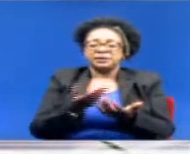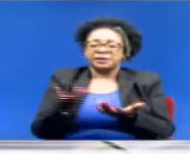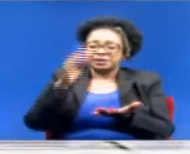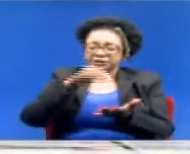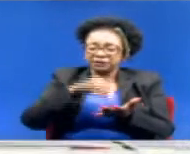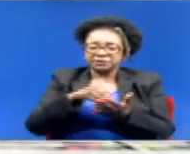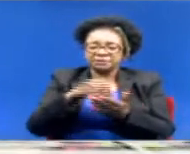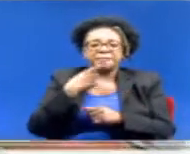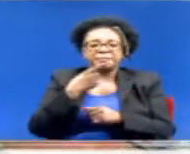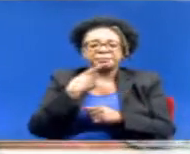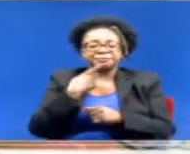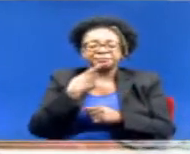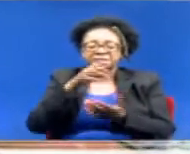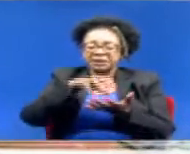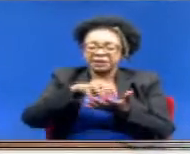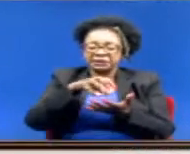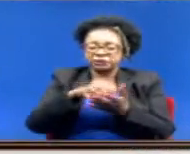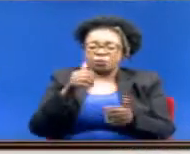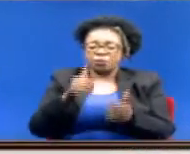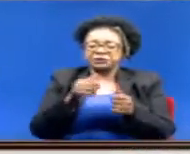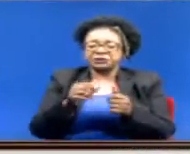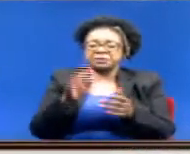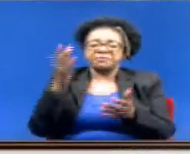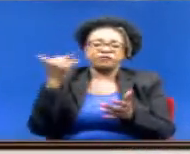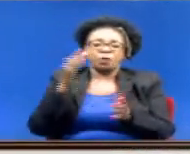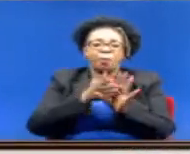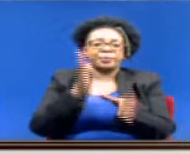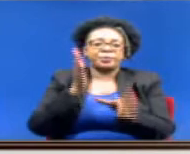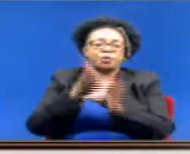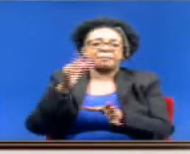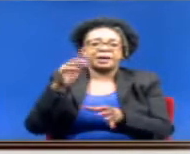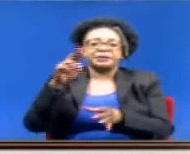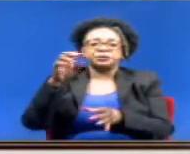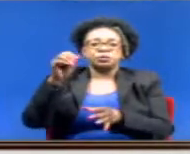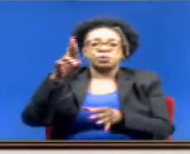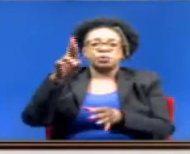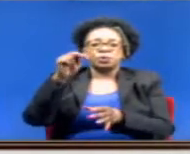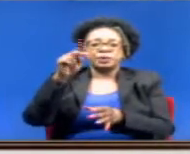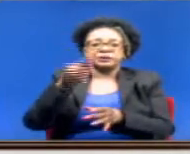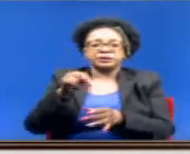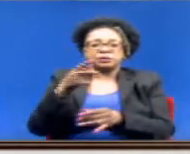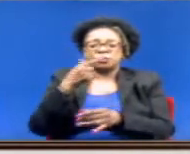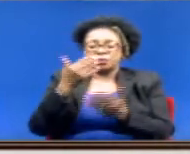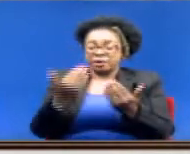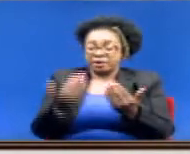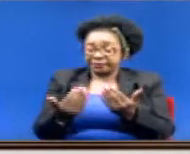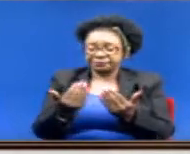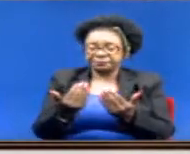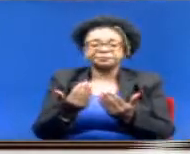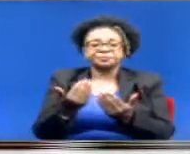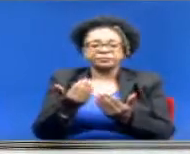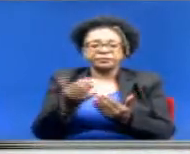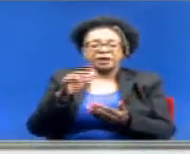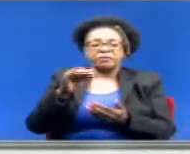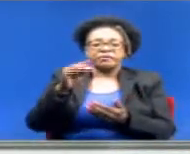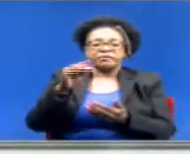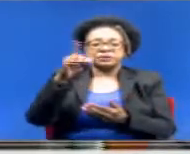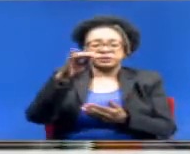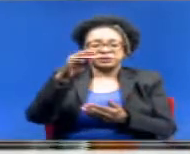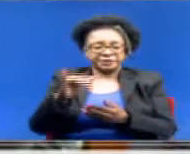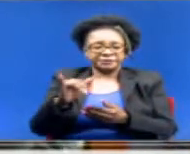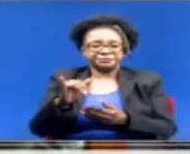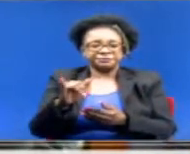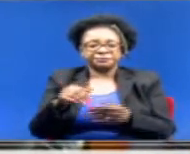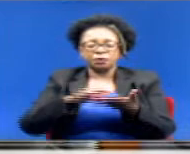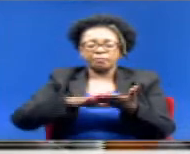Wakenya mashuhuri zilizotupiliwa mbali na Noordin Haji, ambaye sasa ndiye mkurugenzi mkuu wa idara ya ujasusi. Nyingi ya